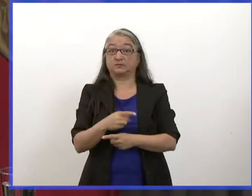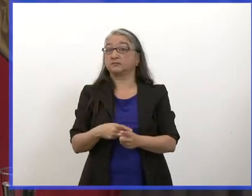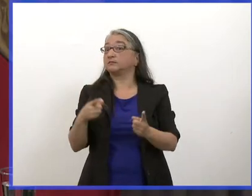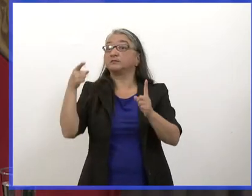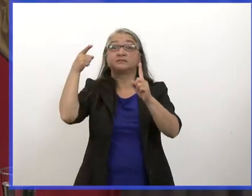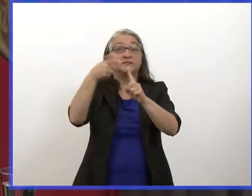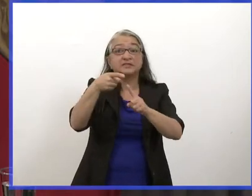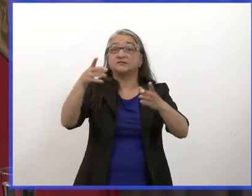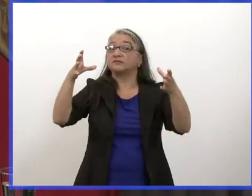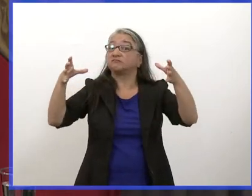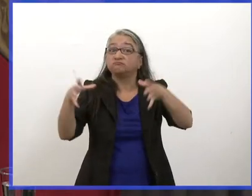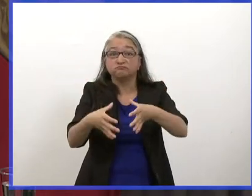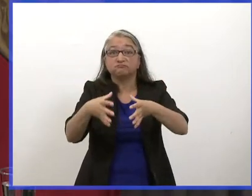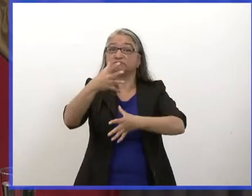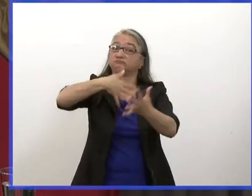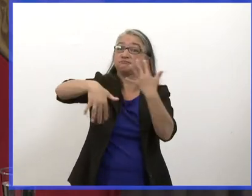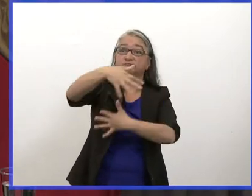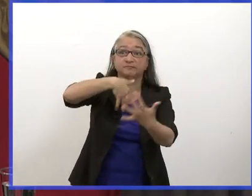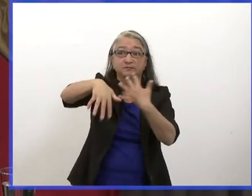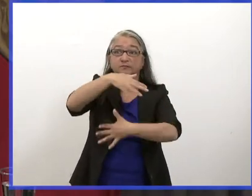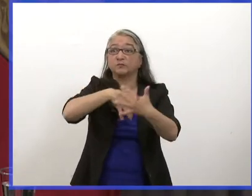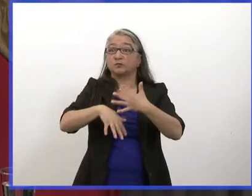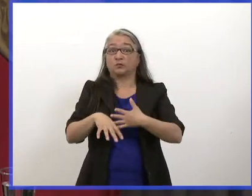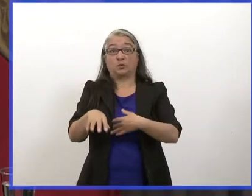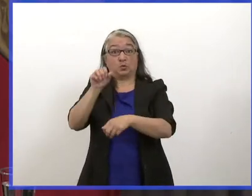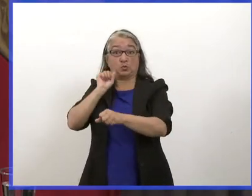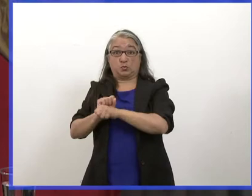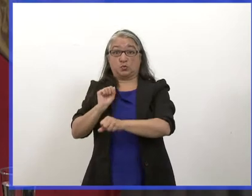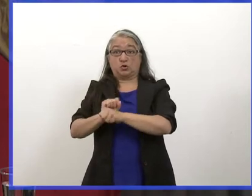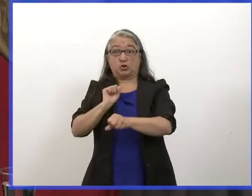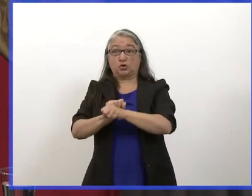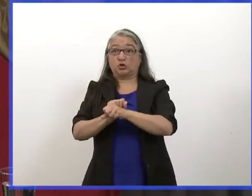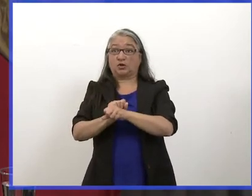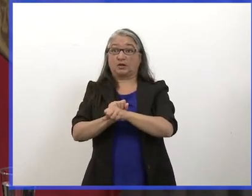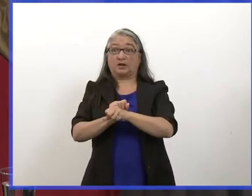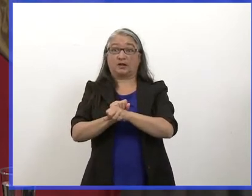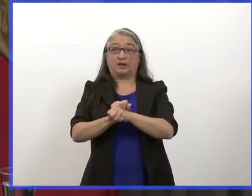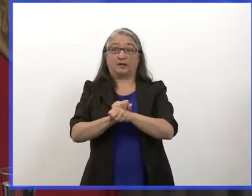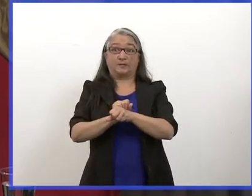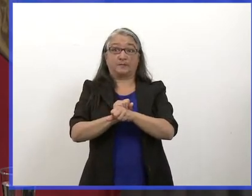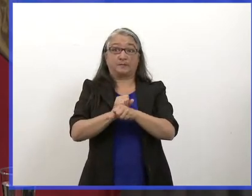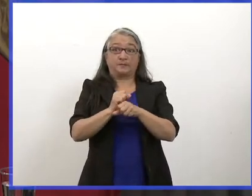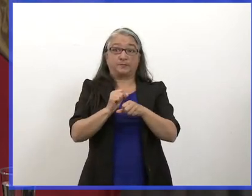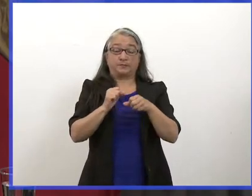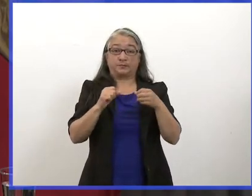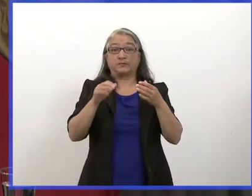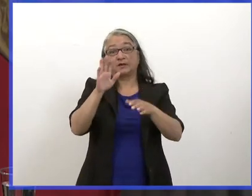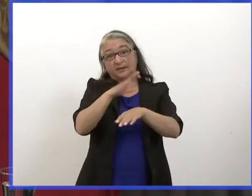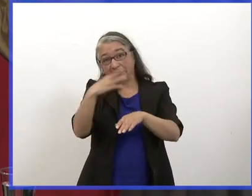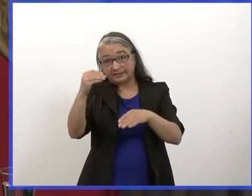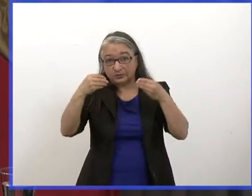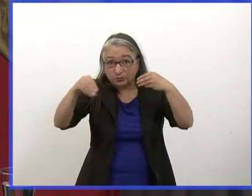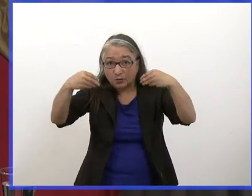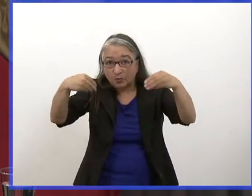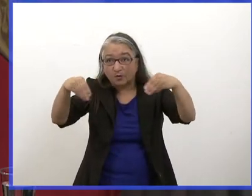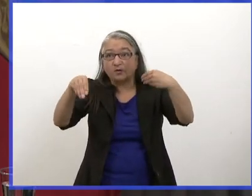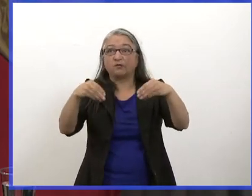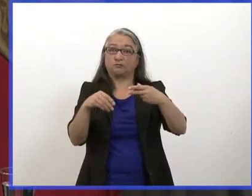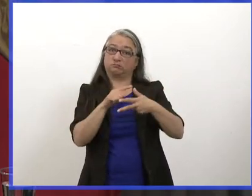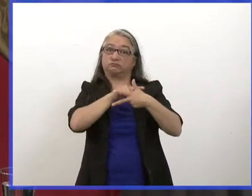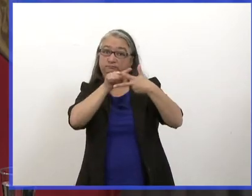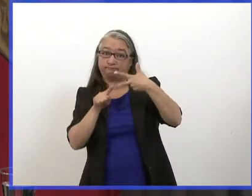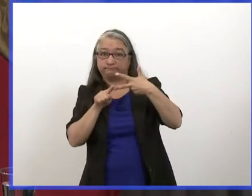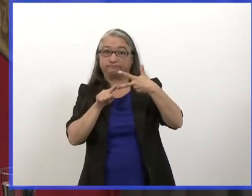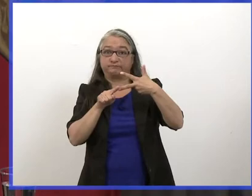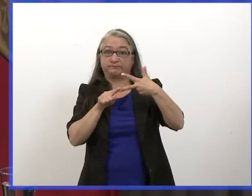workplaces, and retail establishments. Manitobans must stay home as much as